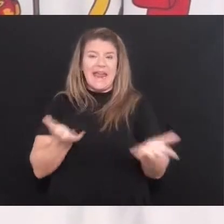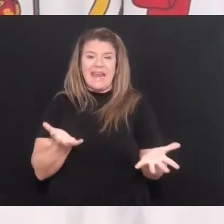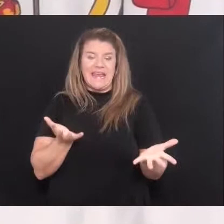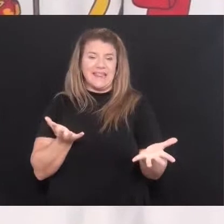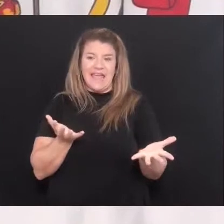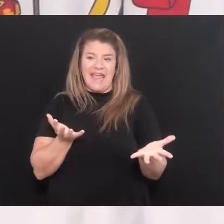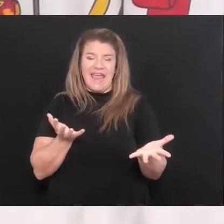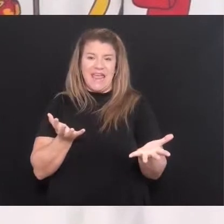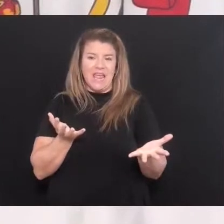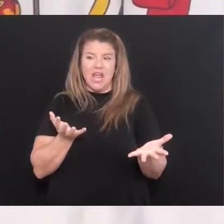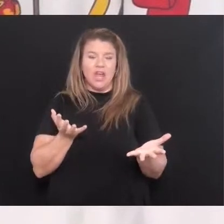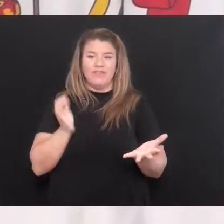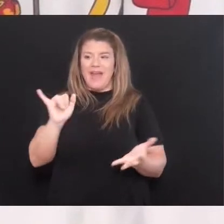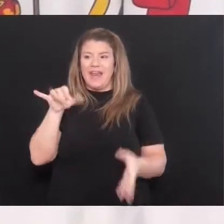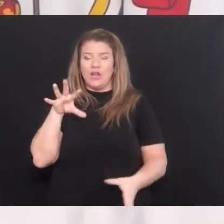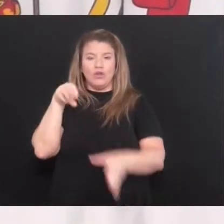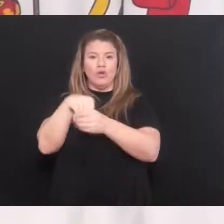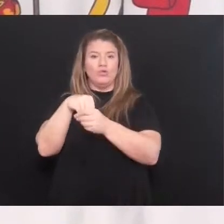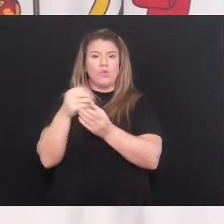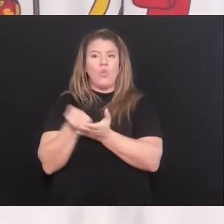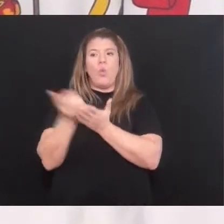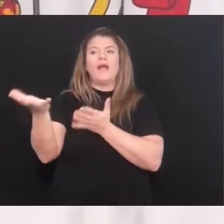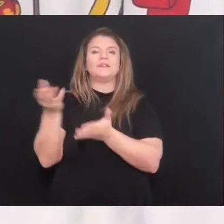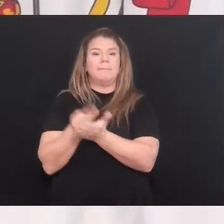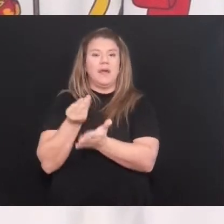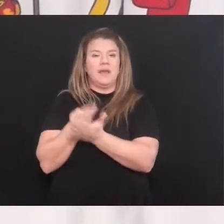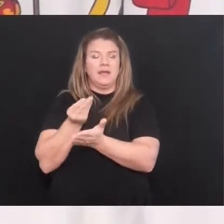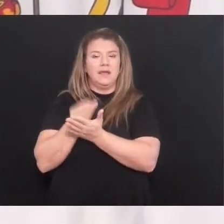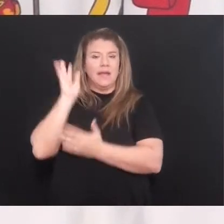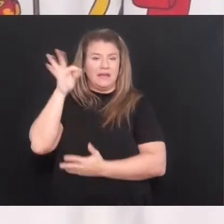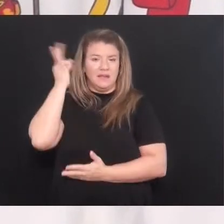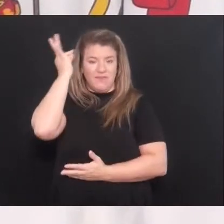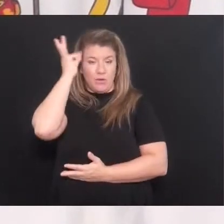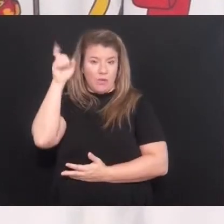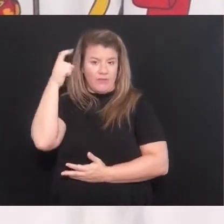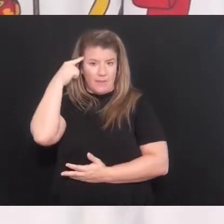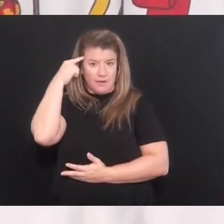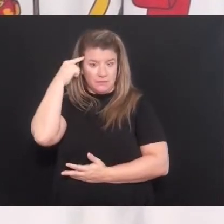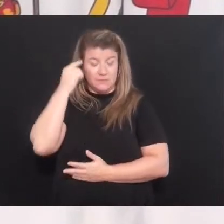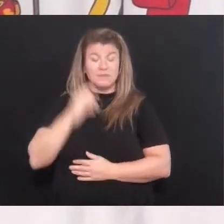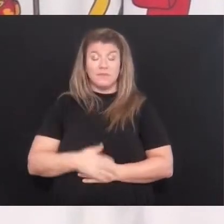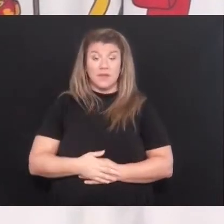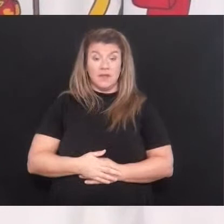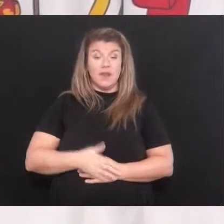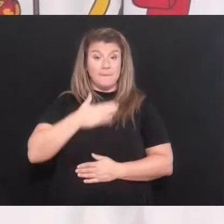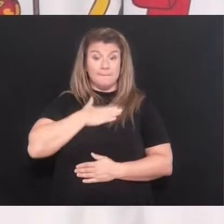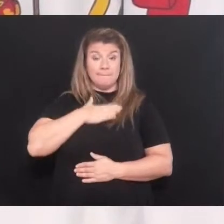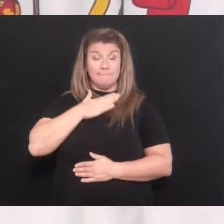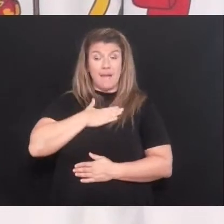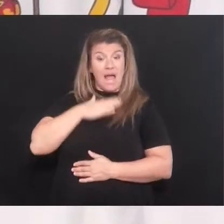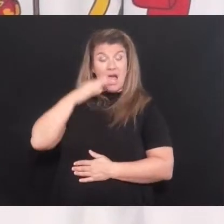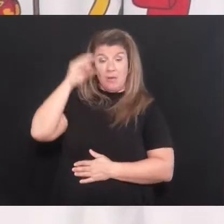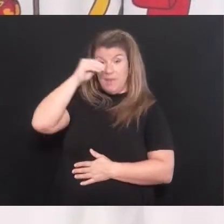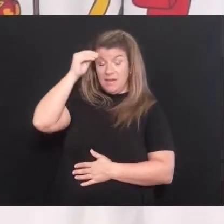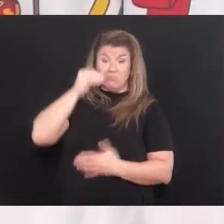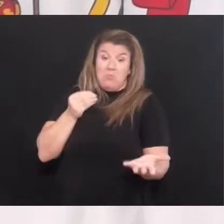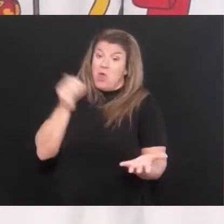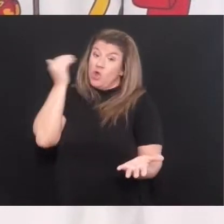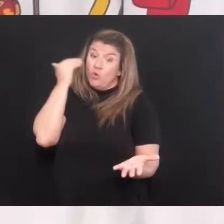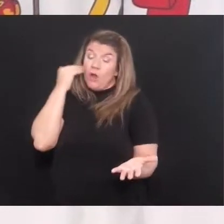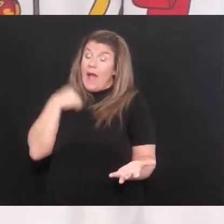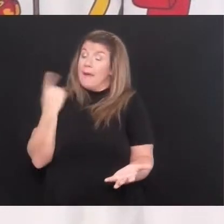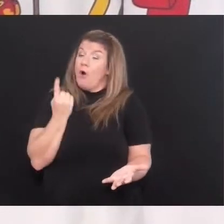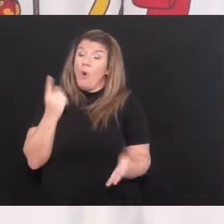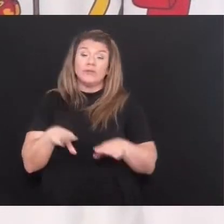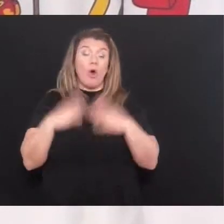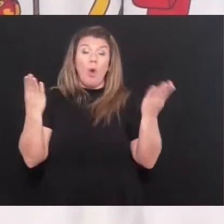with just throwing money away in the federal government today. The way I see it, and you know me, I'll always